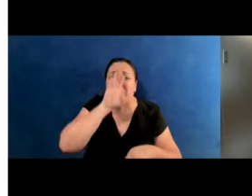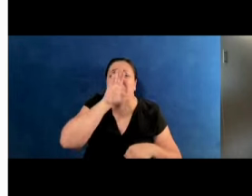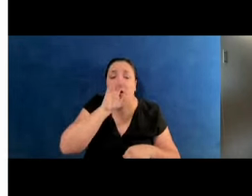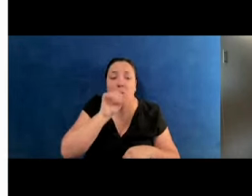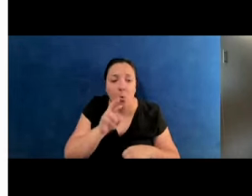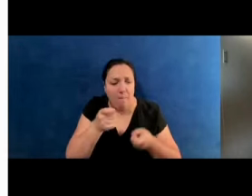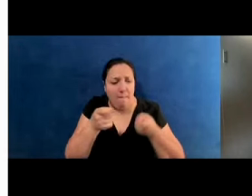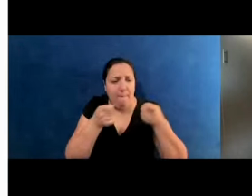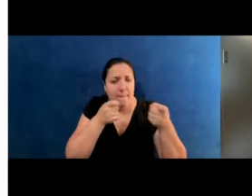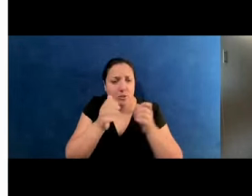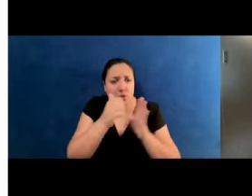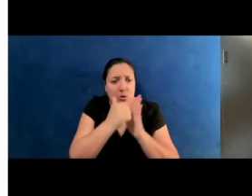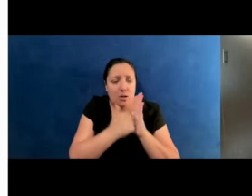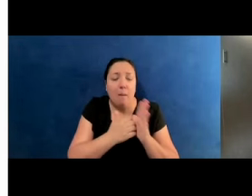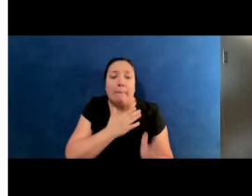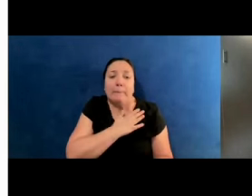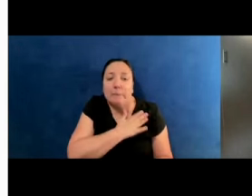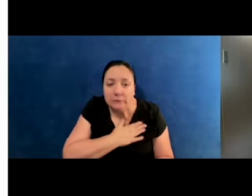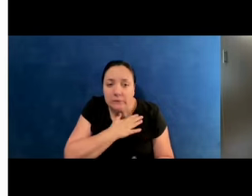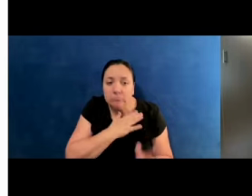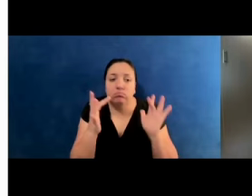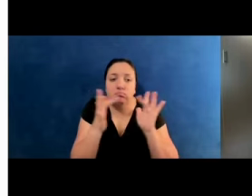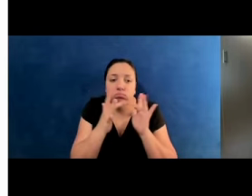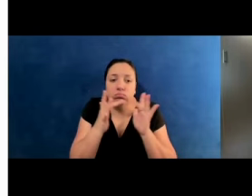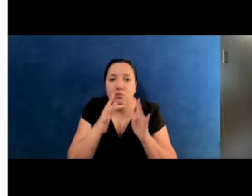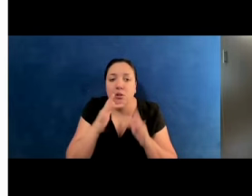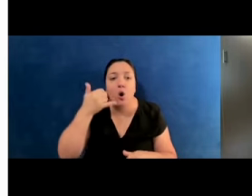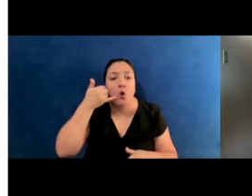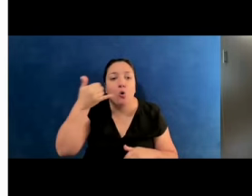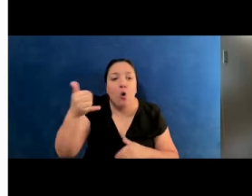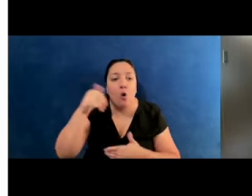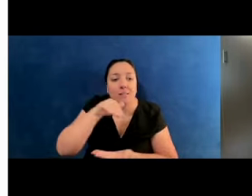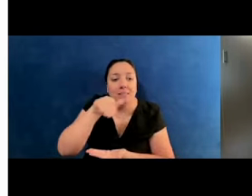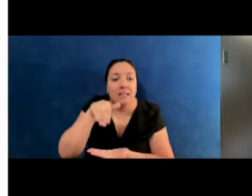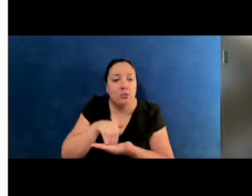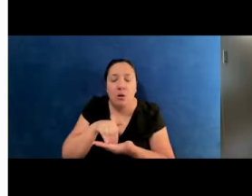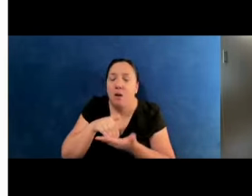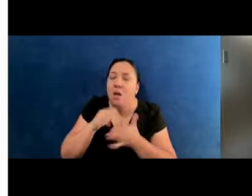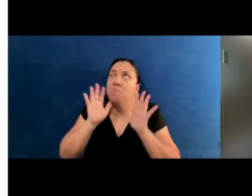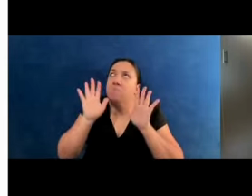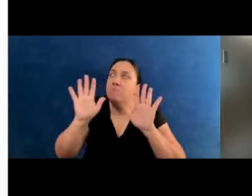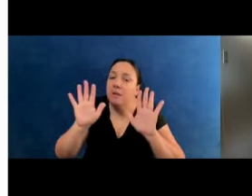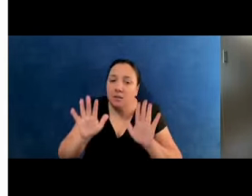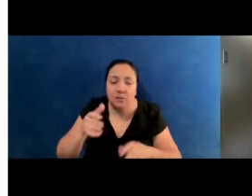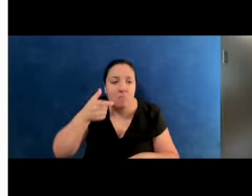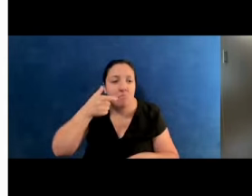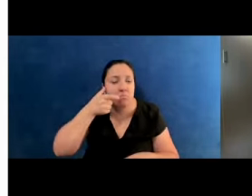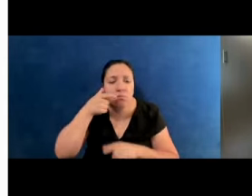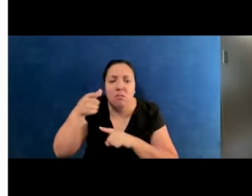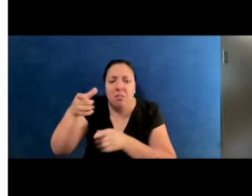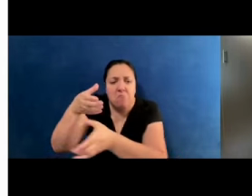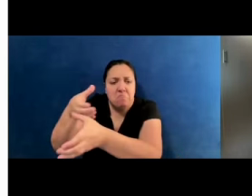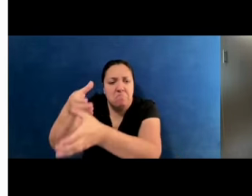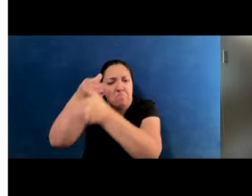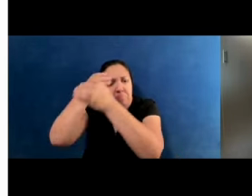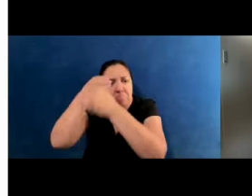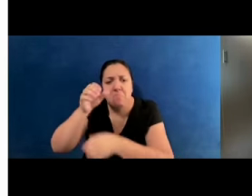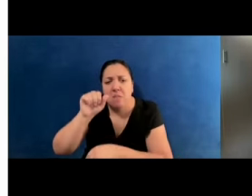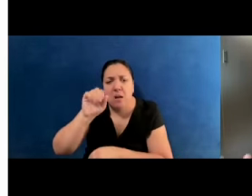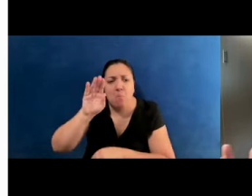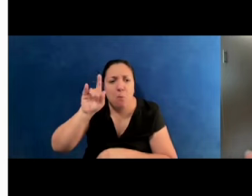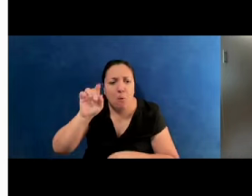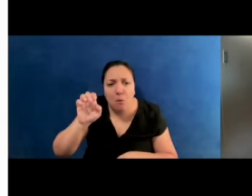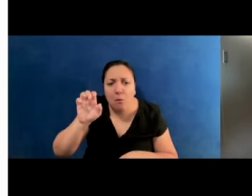your ABLE account, please reach out to the call center. We have amazing people that are really knowledgeable on ABLE and